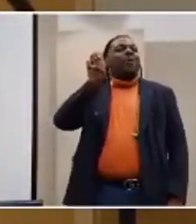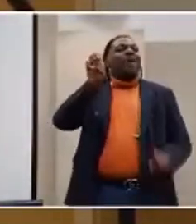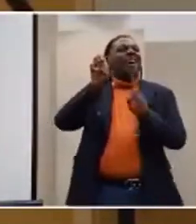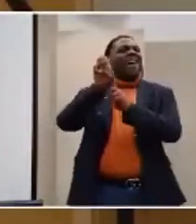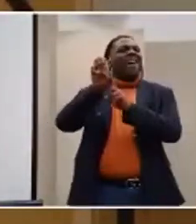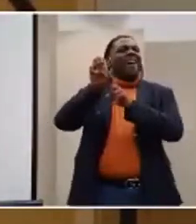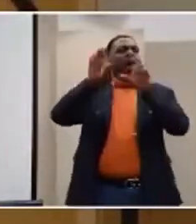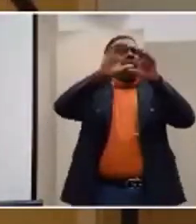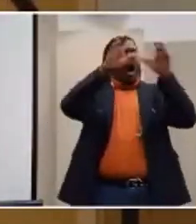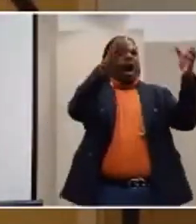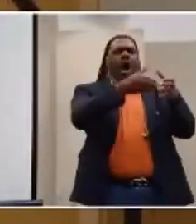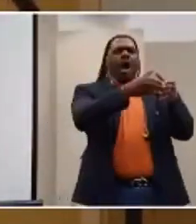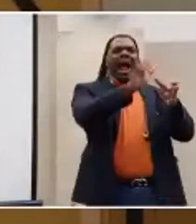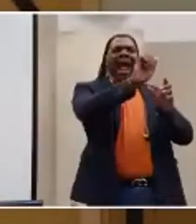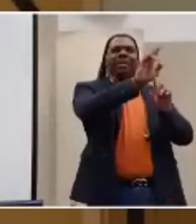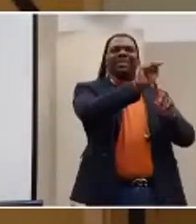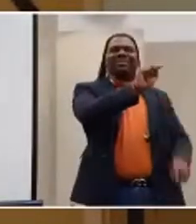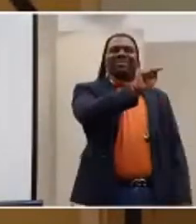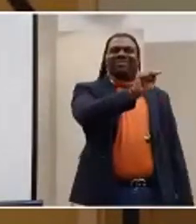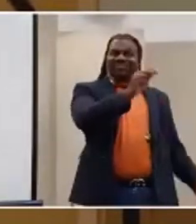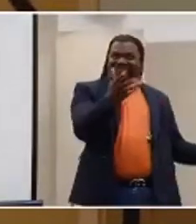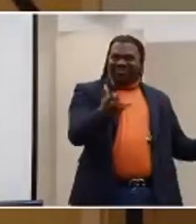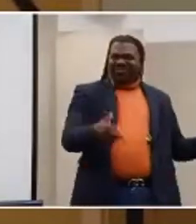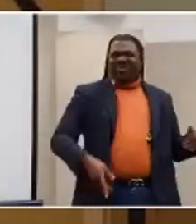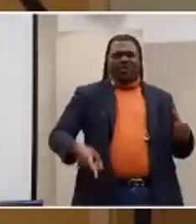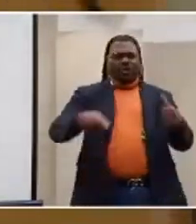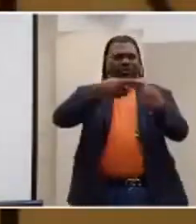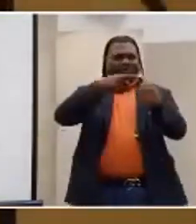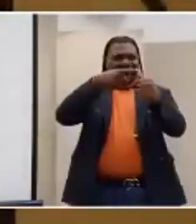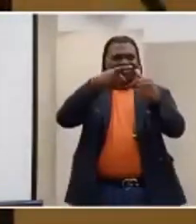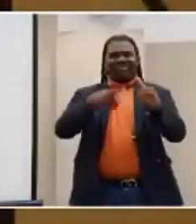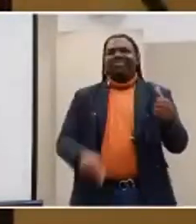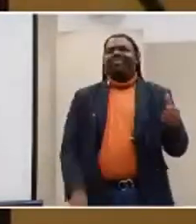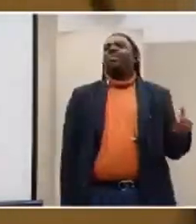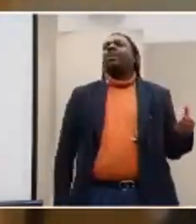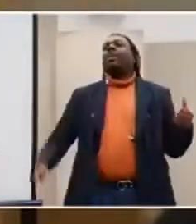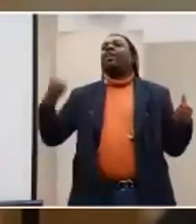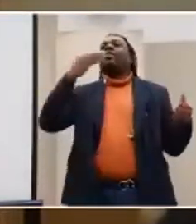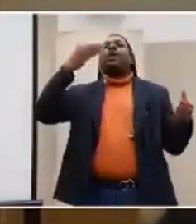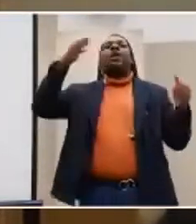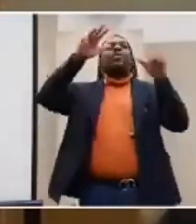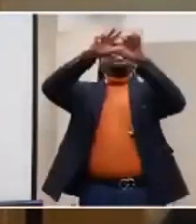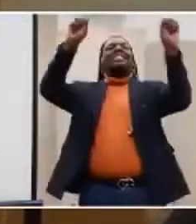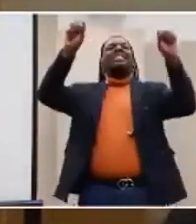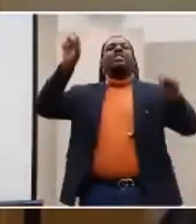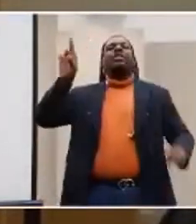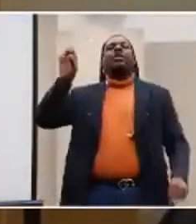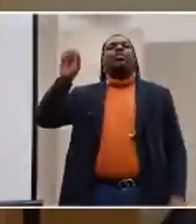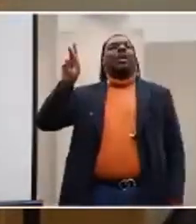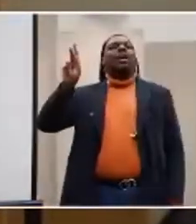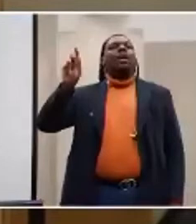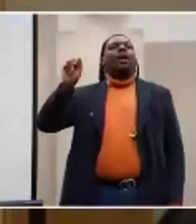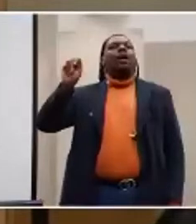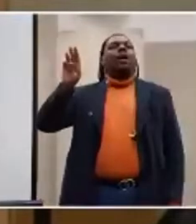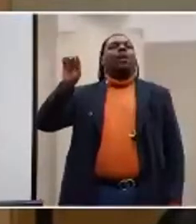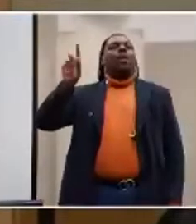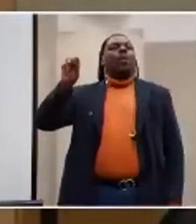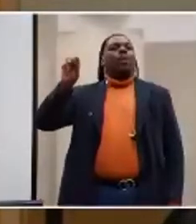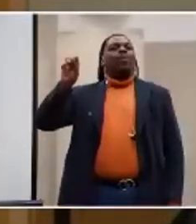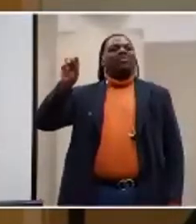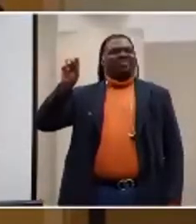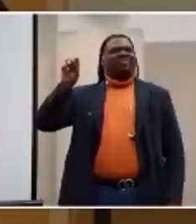entire administration. So first off, I'd like to thank President Rick Obono. Thank you for